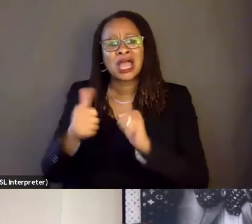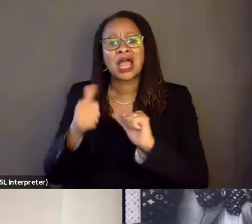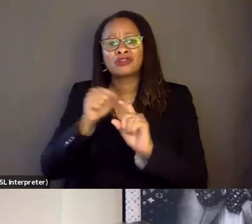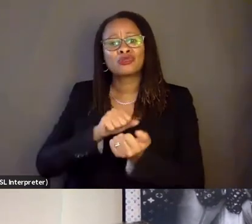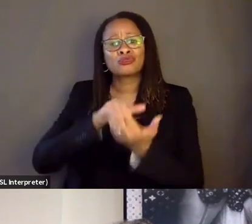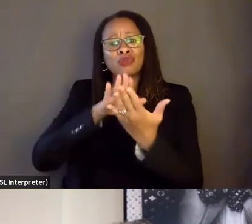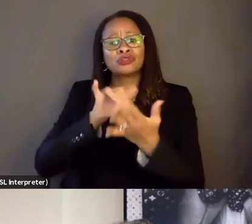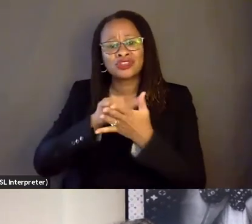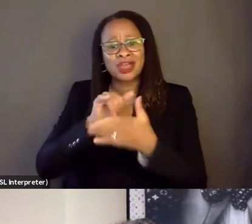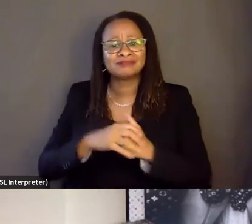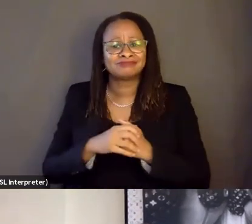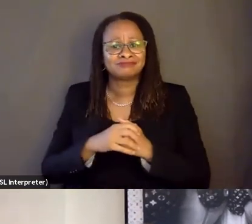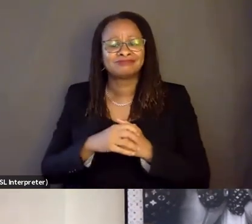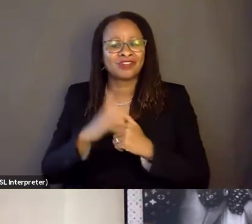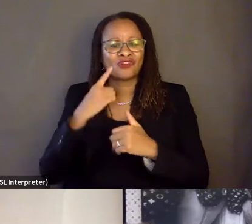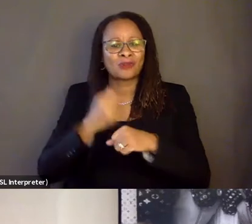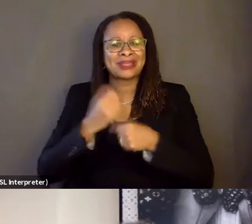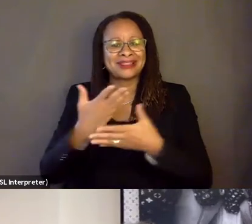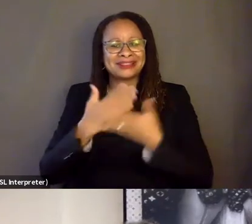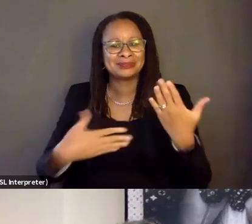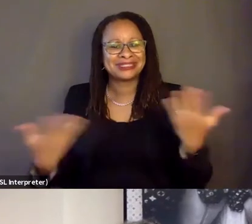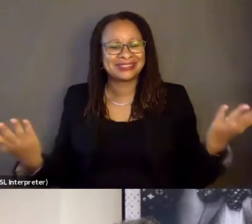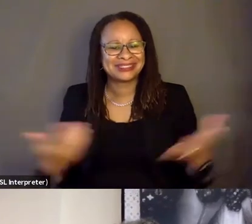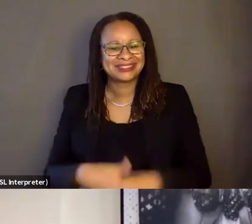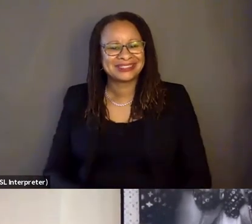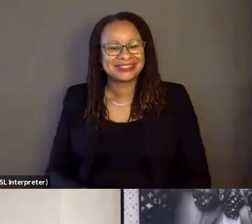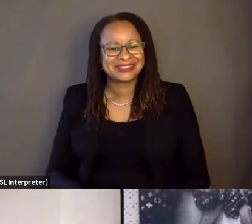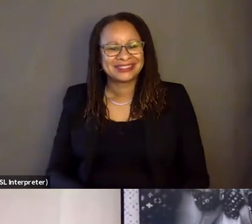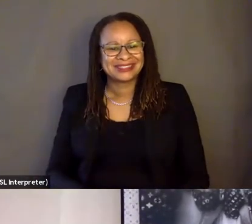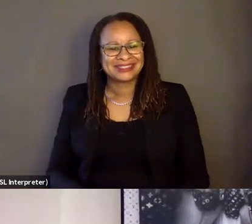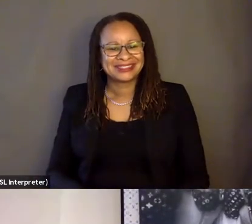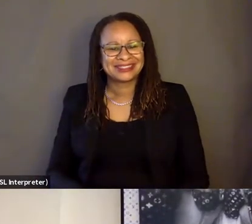approached that for making this piece?